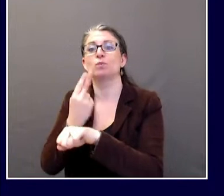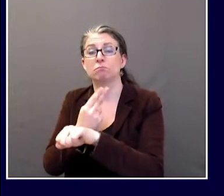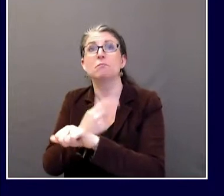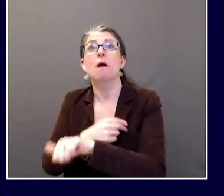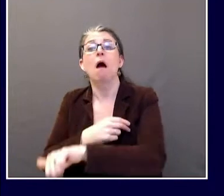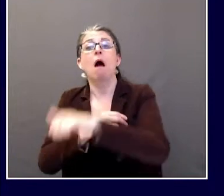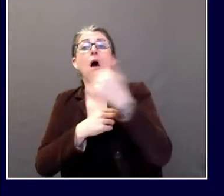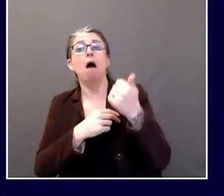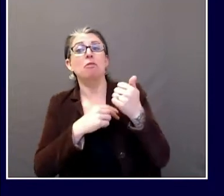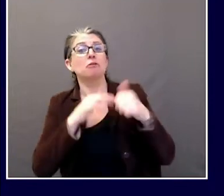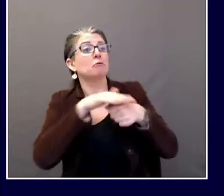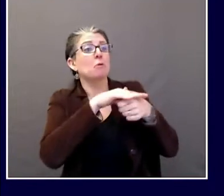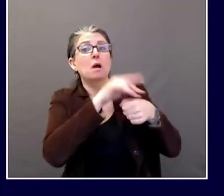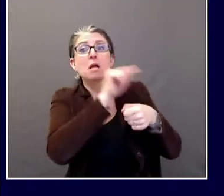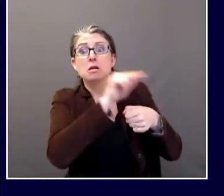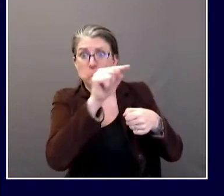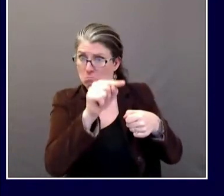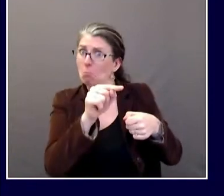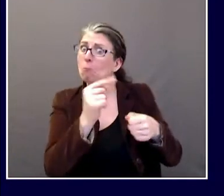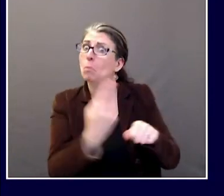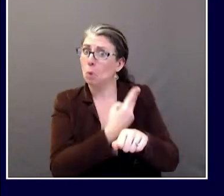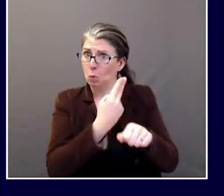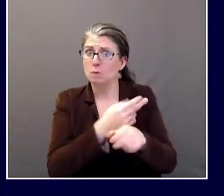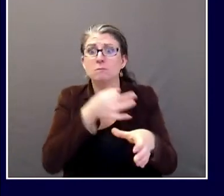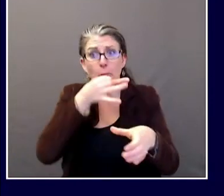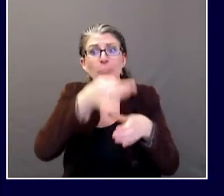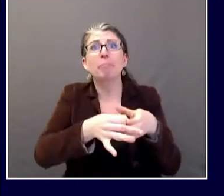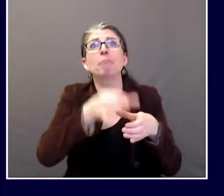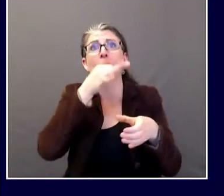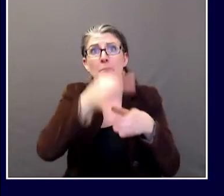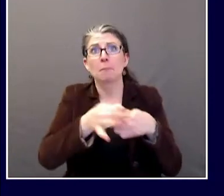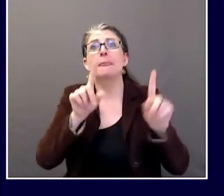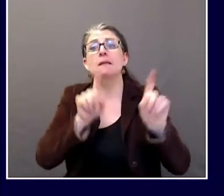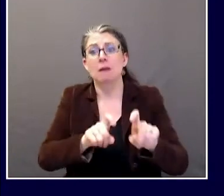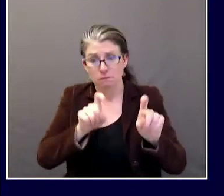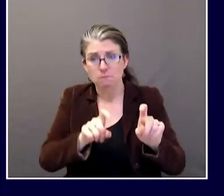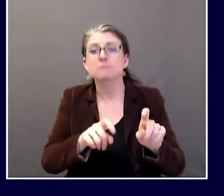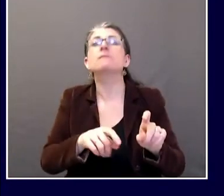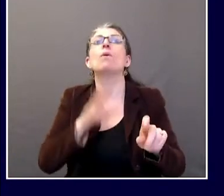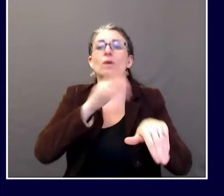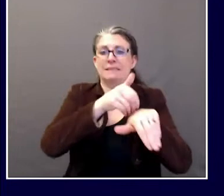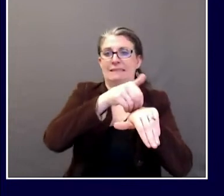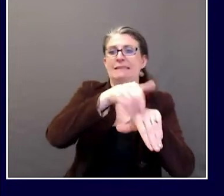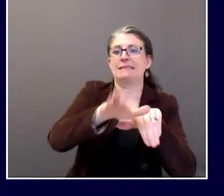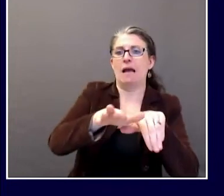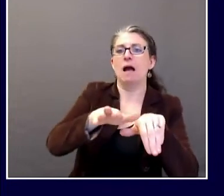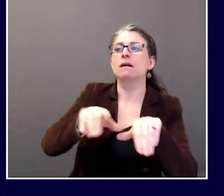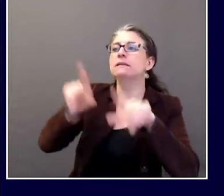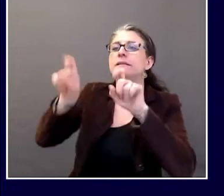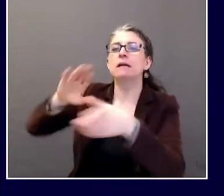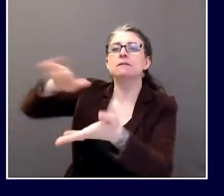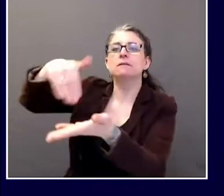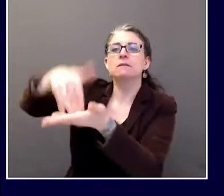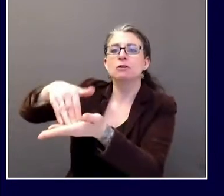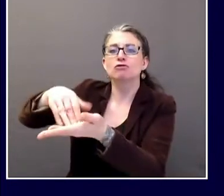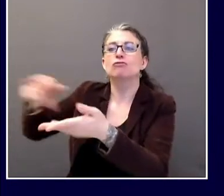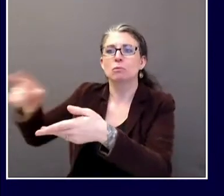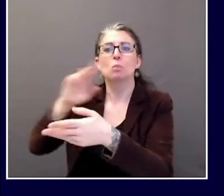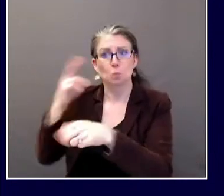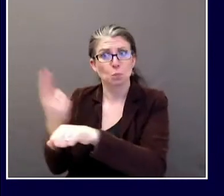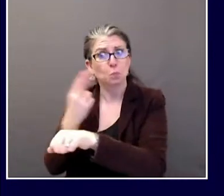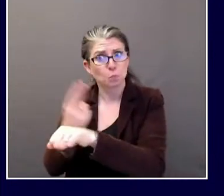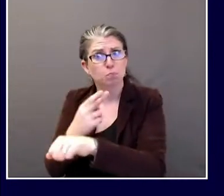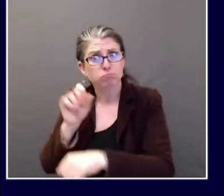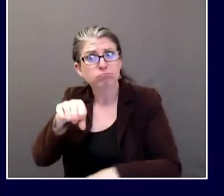are at testing sites, some of which are in other applications. The Maine CDC laboratory still focuses